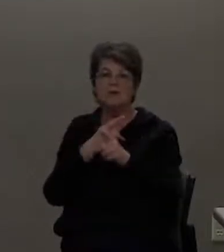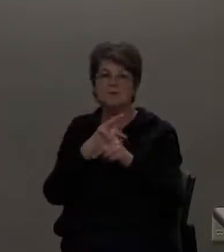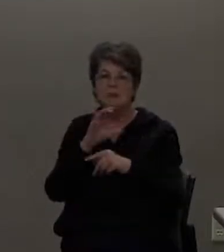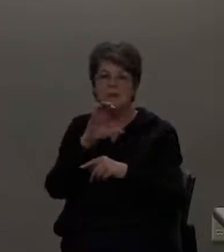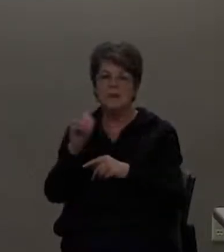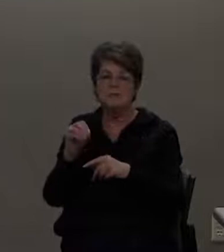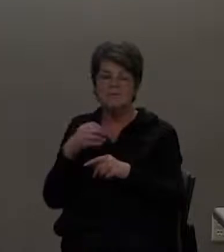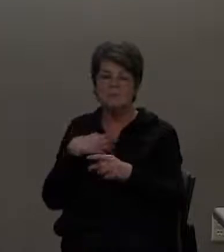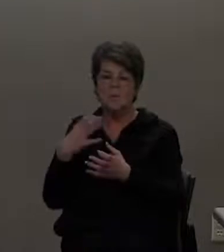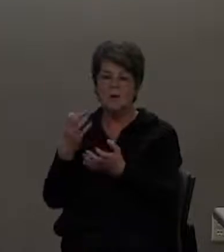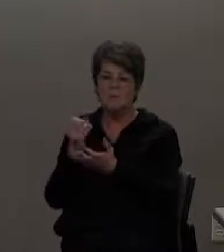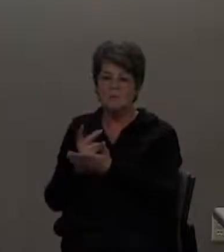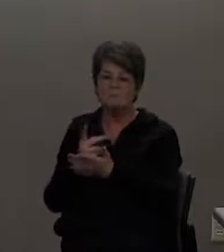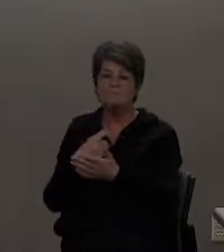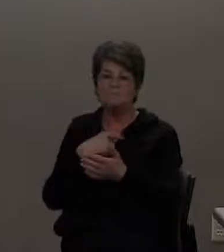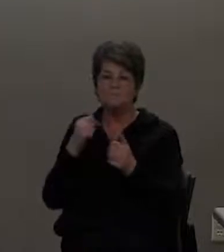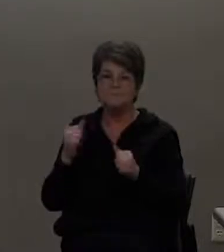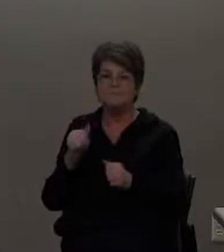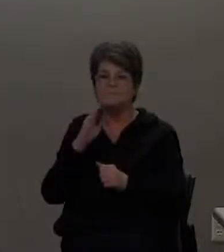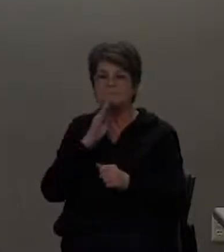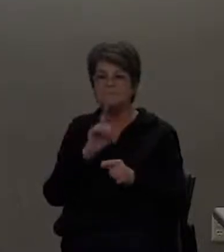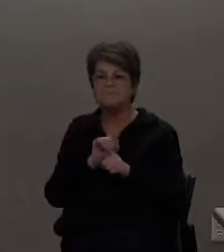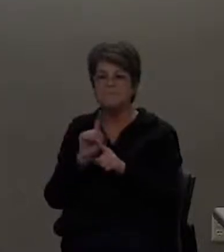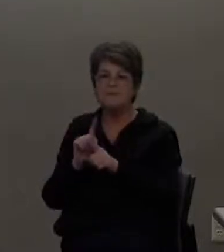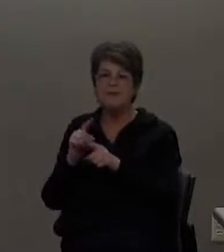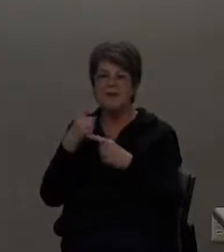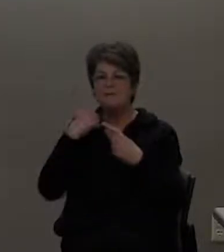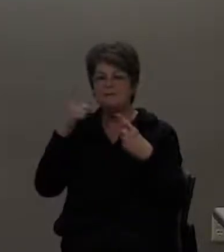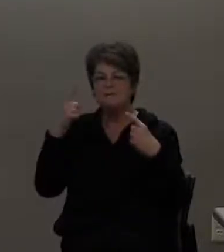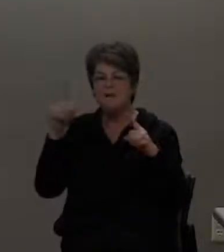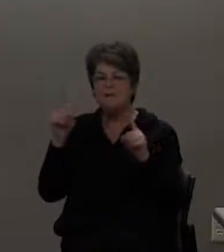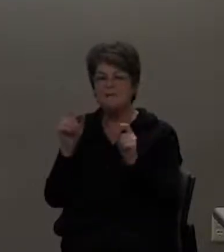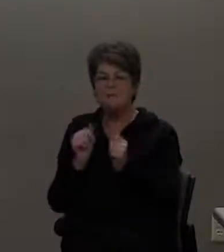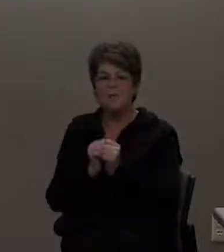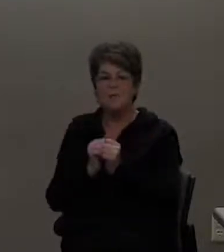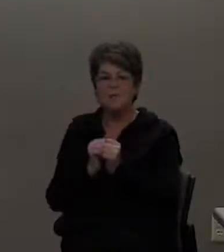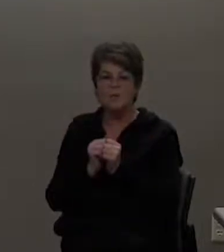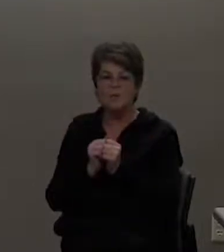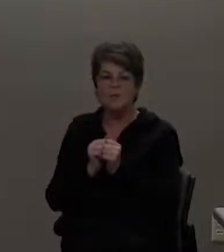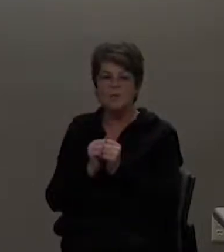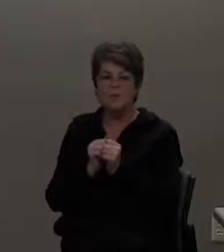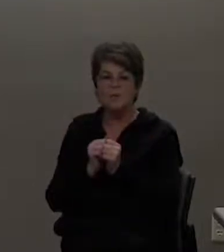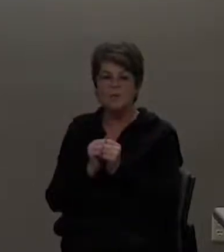recruit. So we can be as effective with